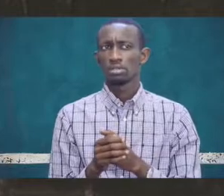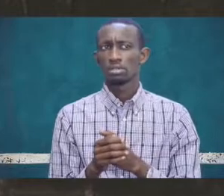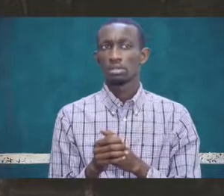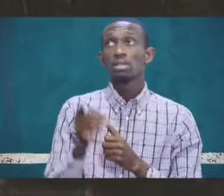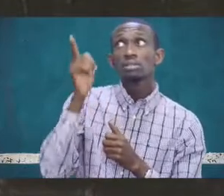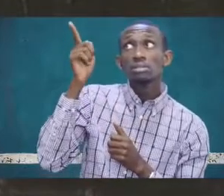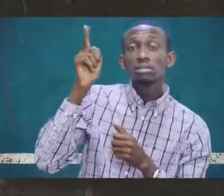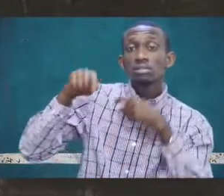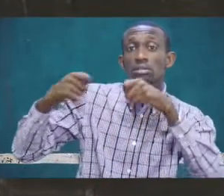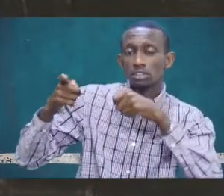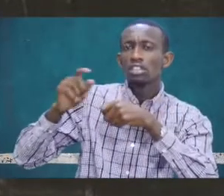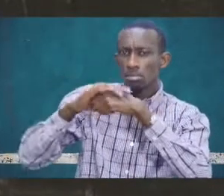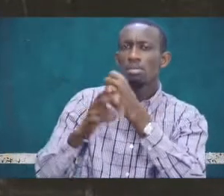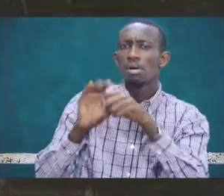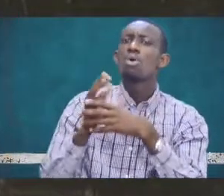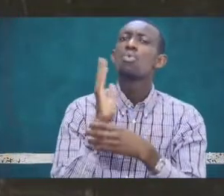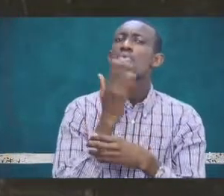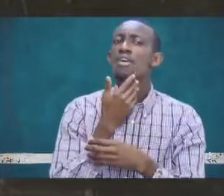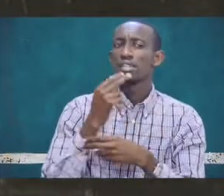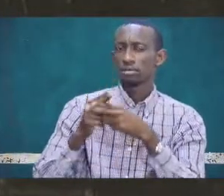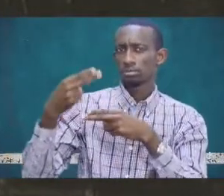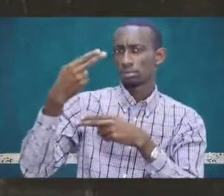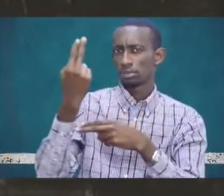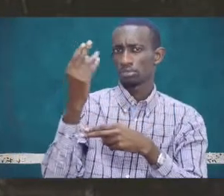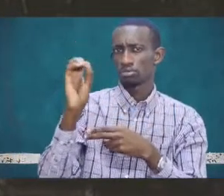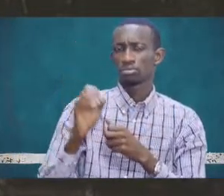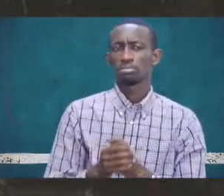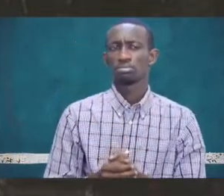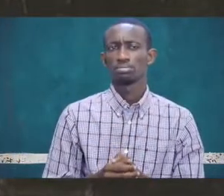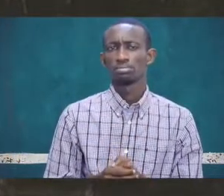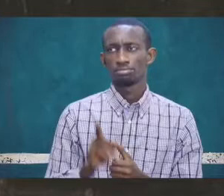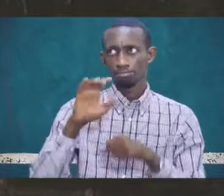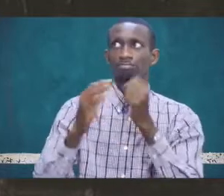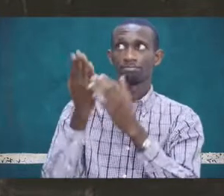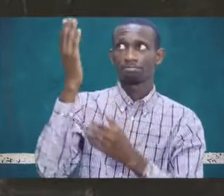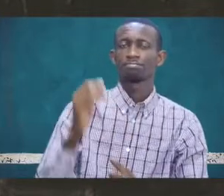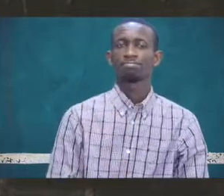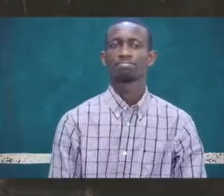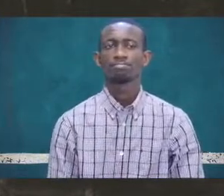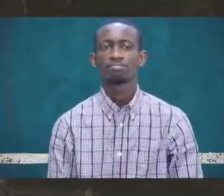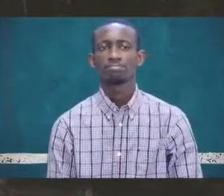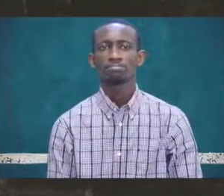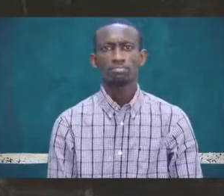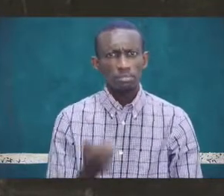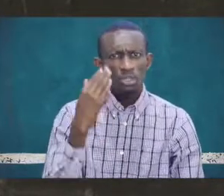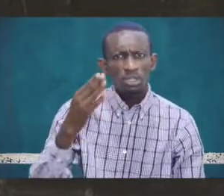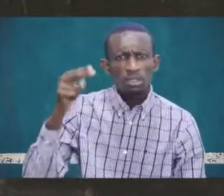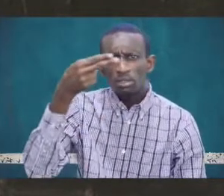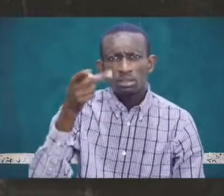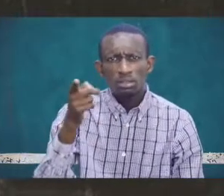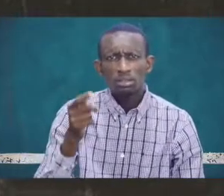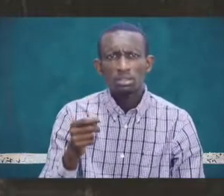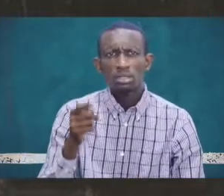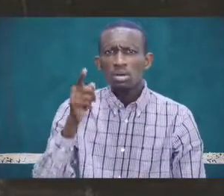said, and you had elimination of water. So this is what is formed. Look at the hydrogen,